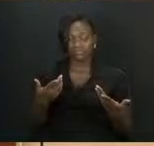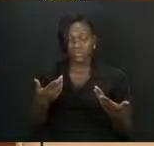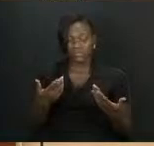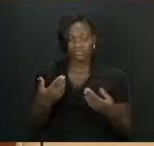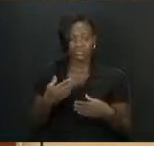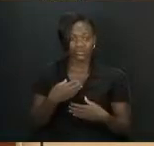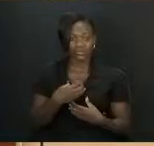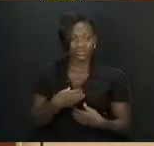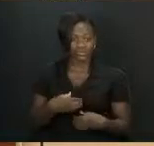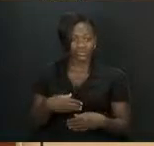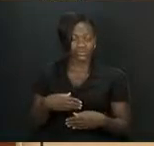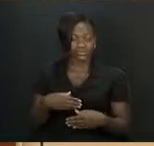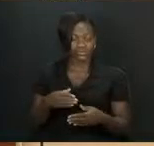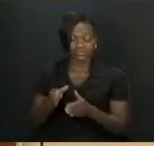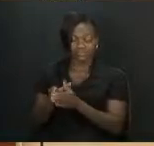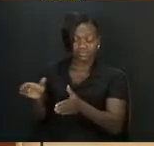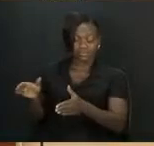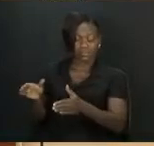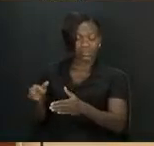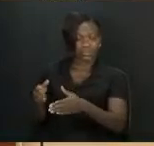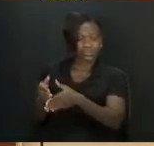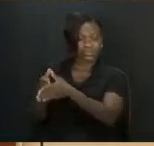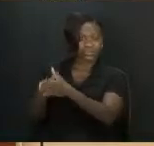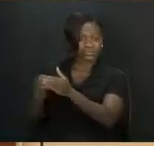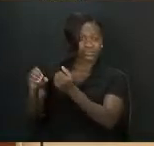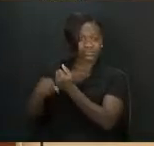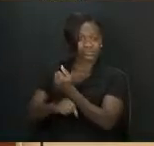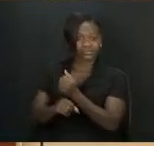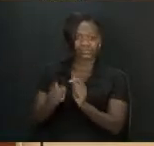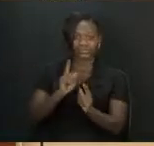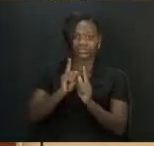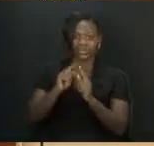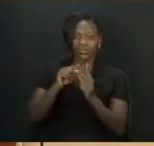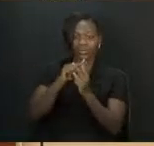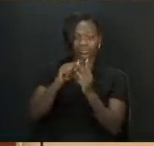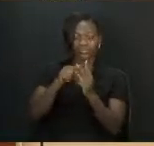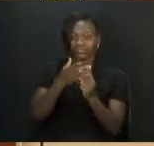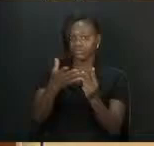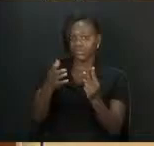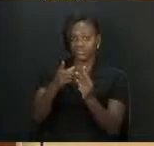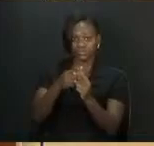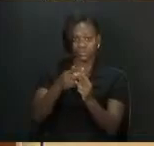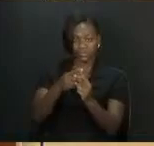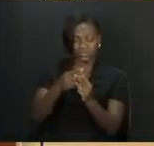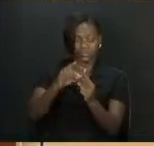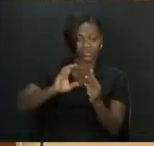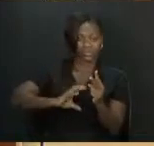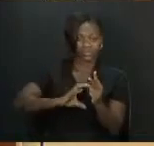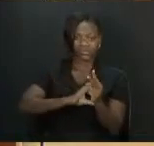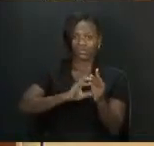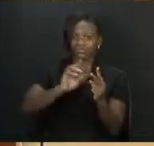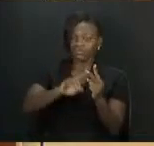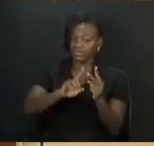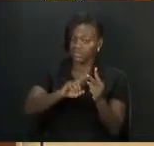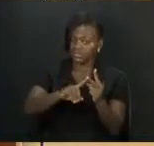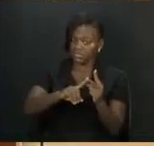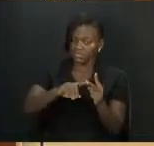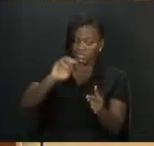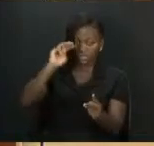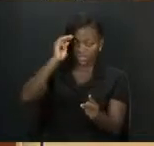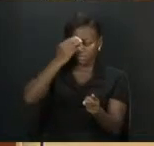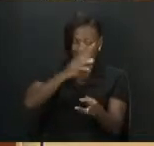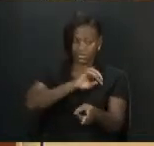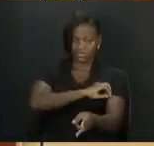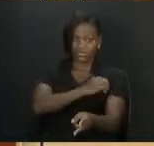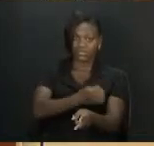my colleagues in the majority, to speak to those two important things I've raised. First one is the committee. The second one is the Minister for Energy